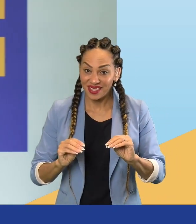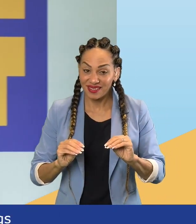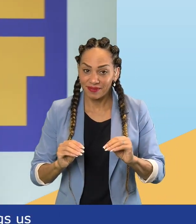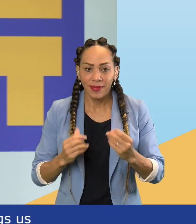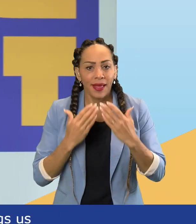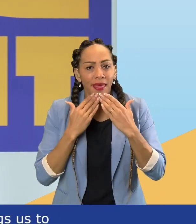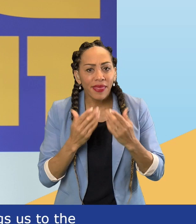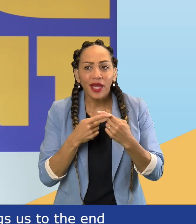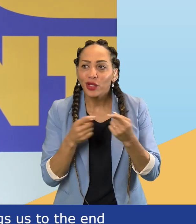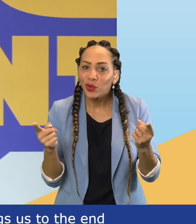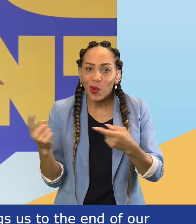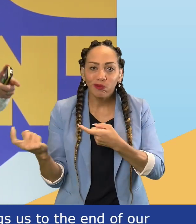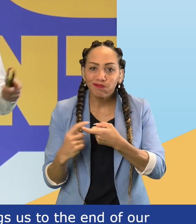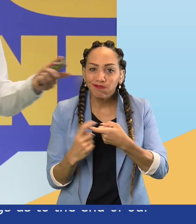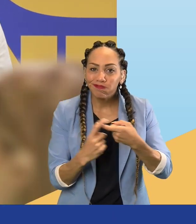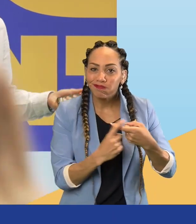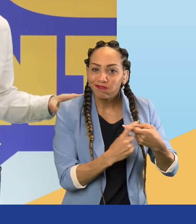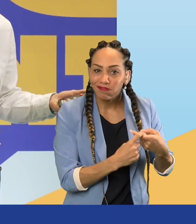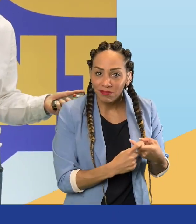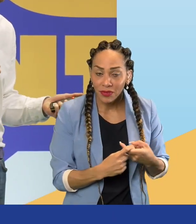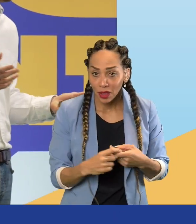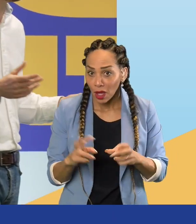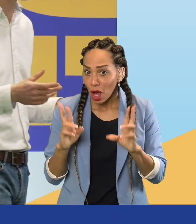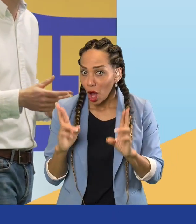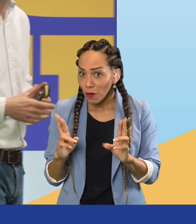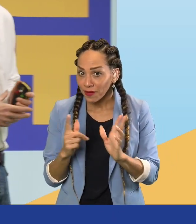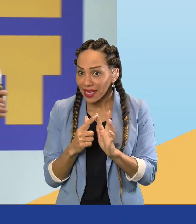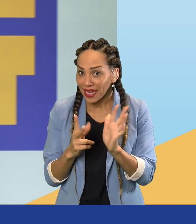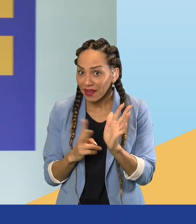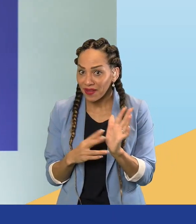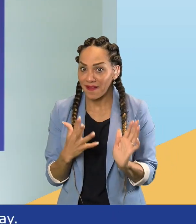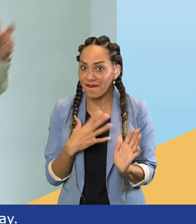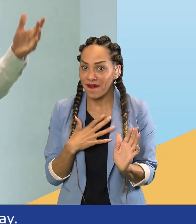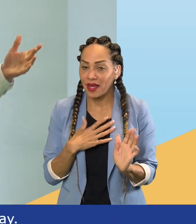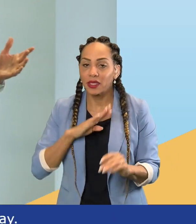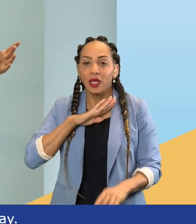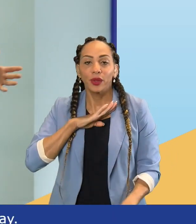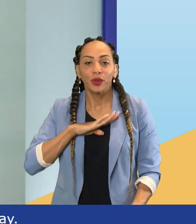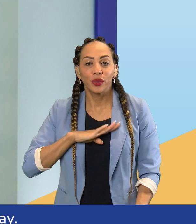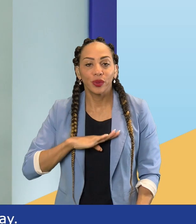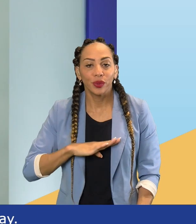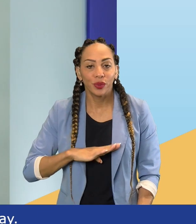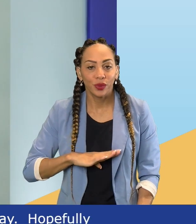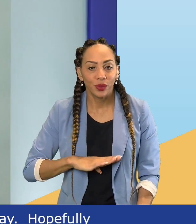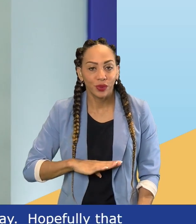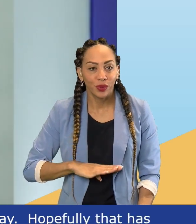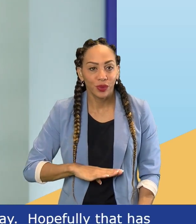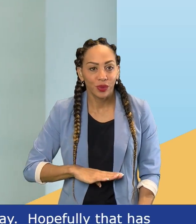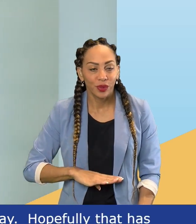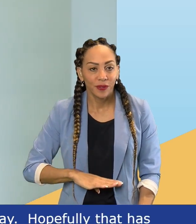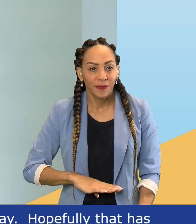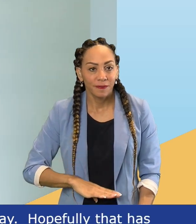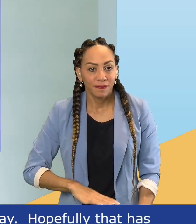that's joined me today. Hopefully that's allayed some fears about EVs and also explained maybe why we're seeing so many electric cars on the price